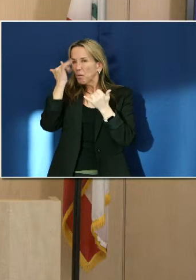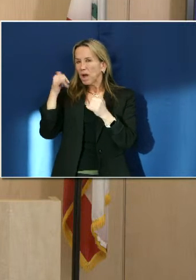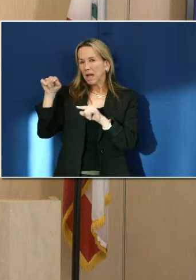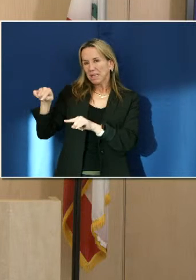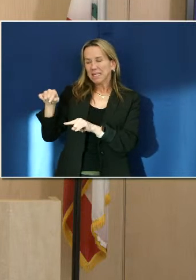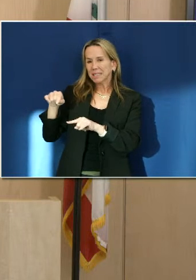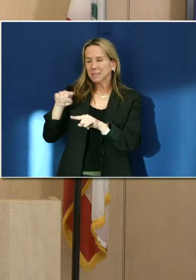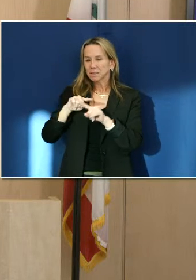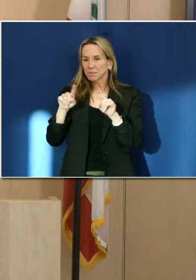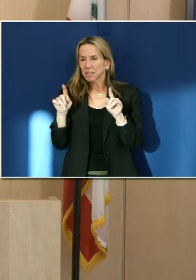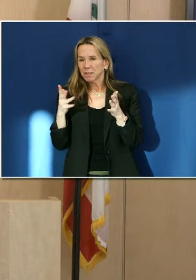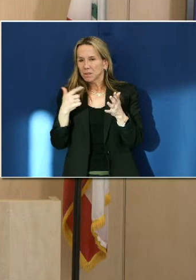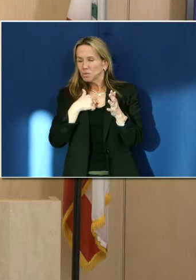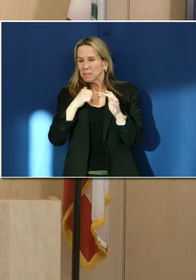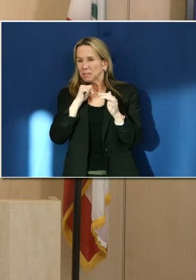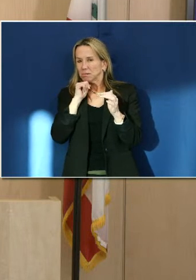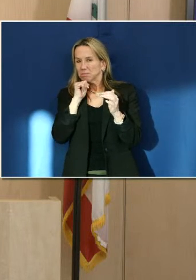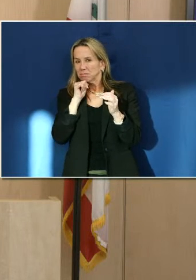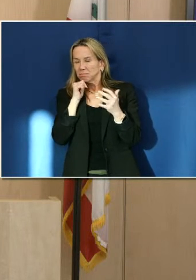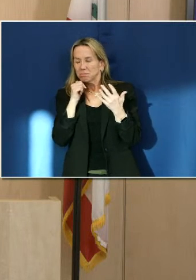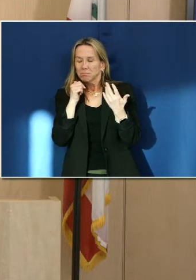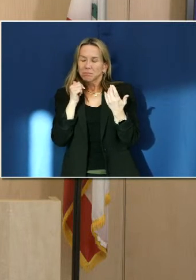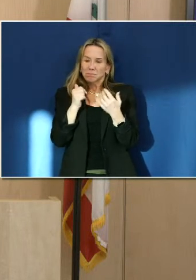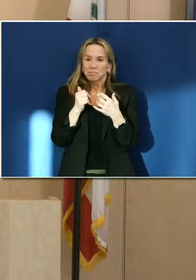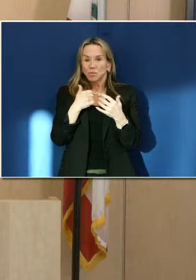would help identify